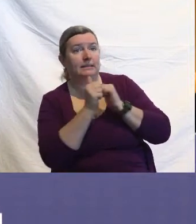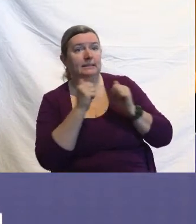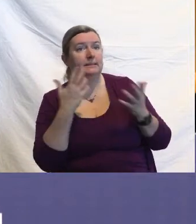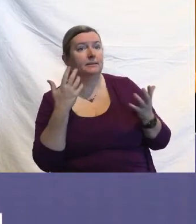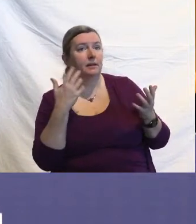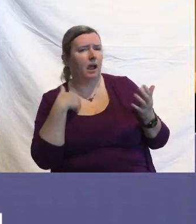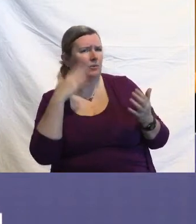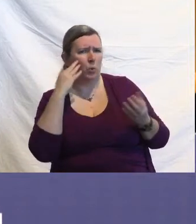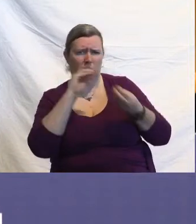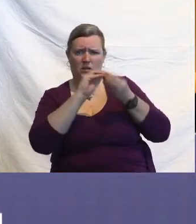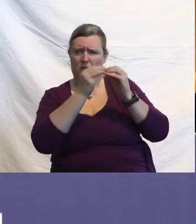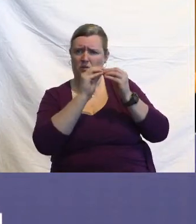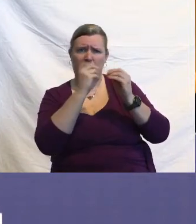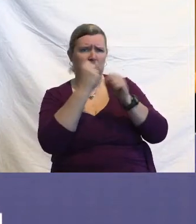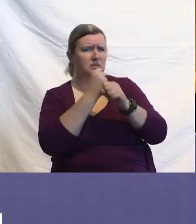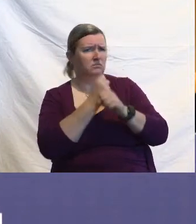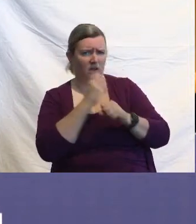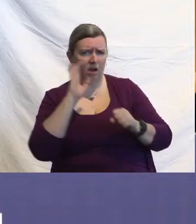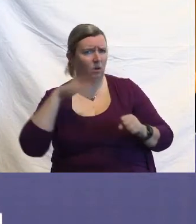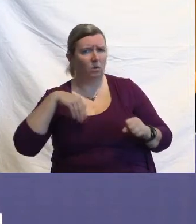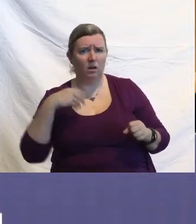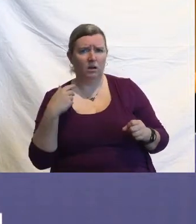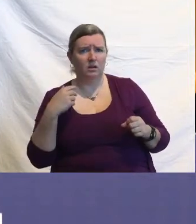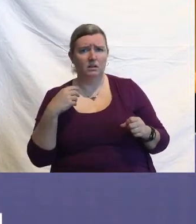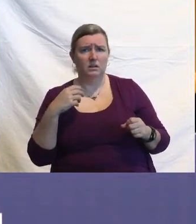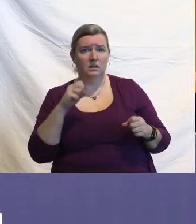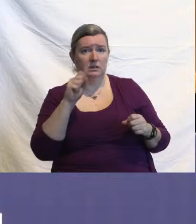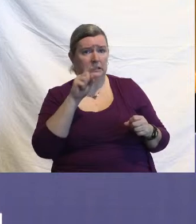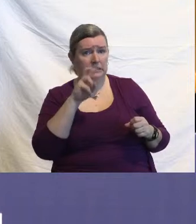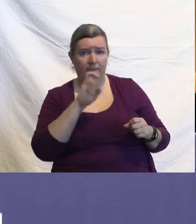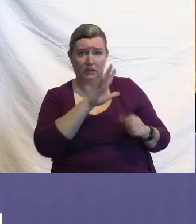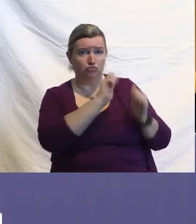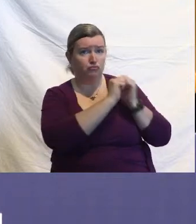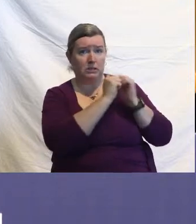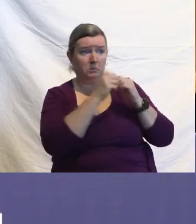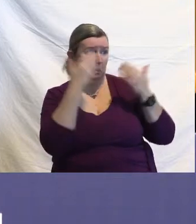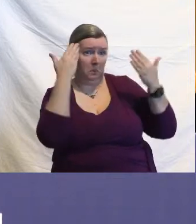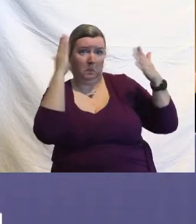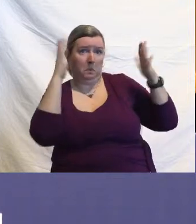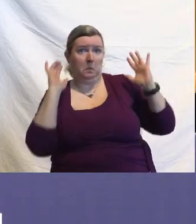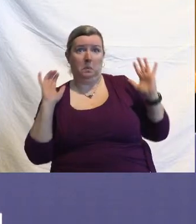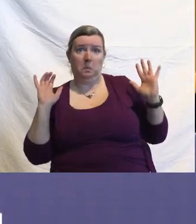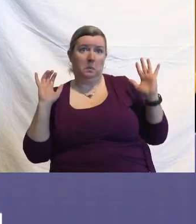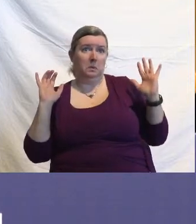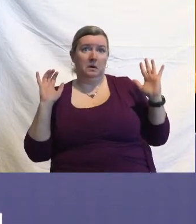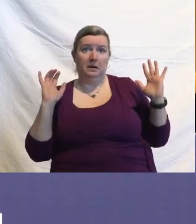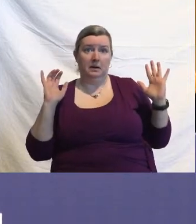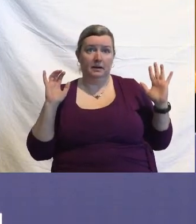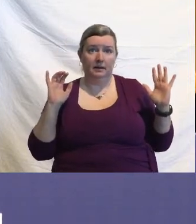math on Steve's race, and at least I had the impression that there was a shot. There is no shot in